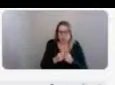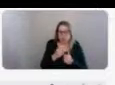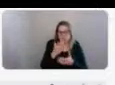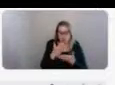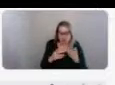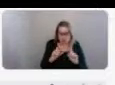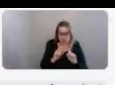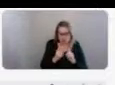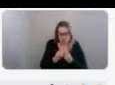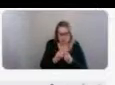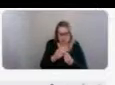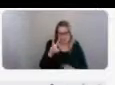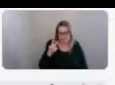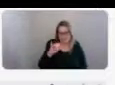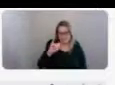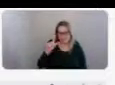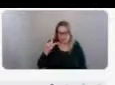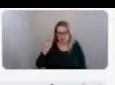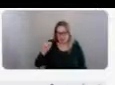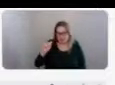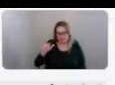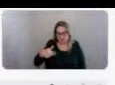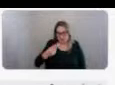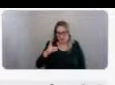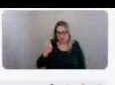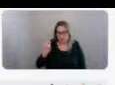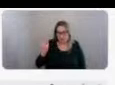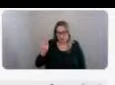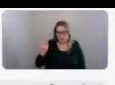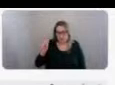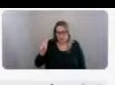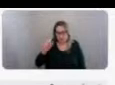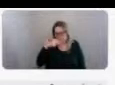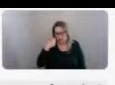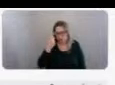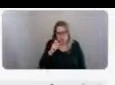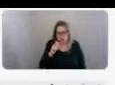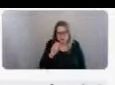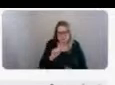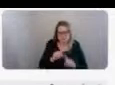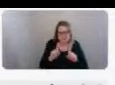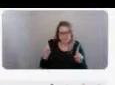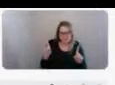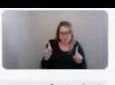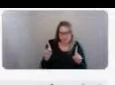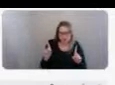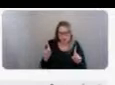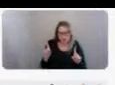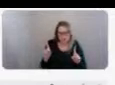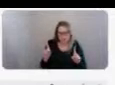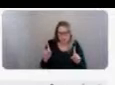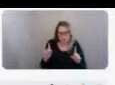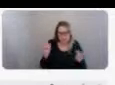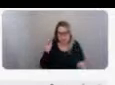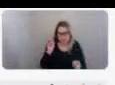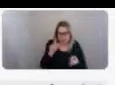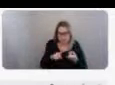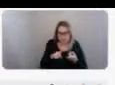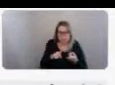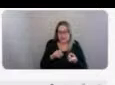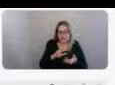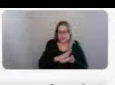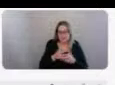the district such as vail tangoverti and marana look very different from the more densely populated areas it